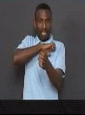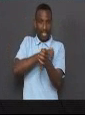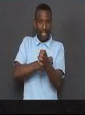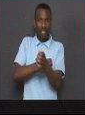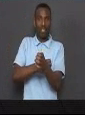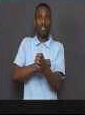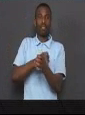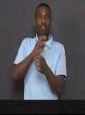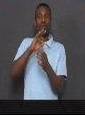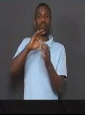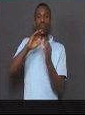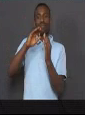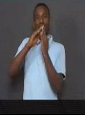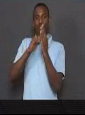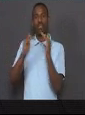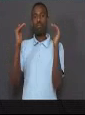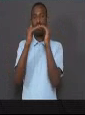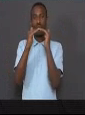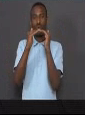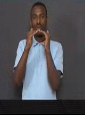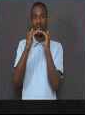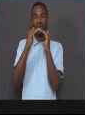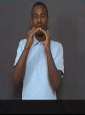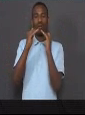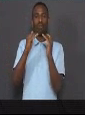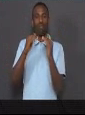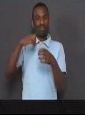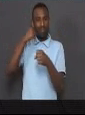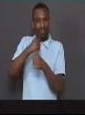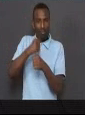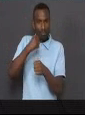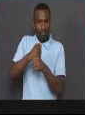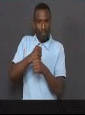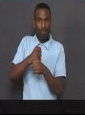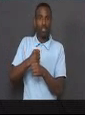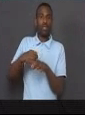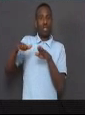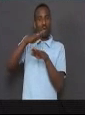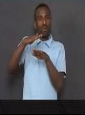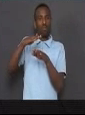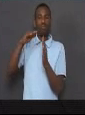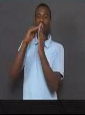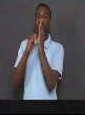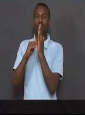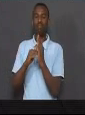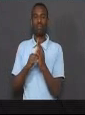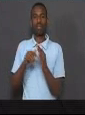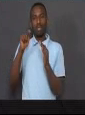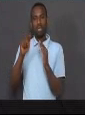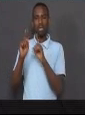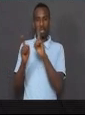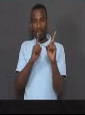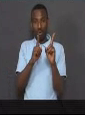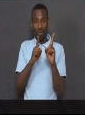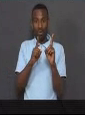internal energy of the system equals the amount of work done on the